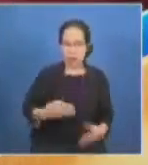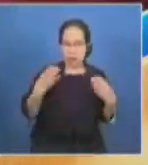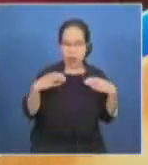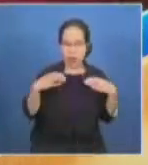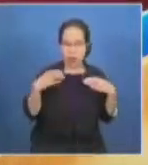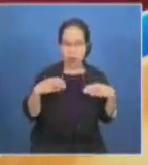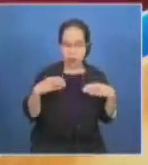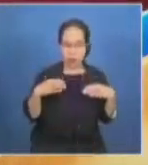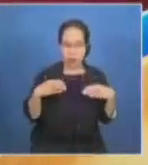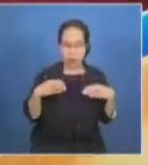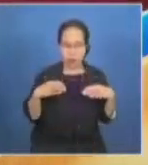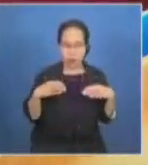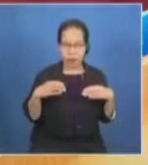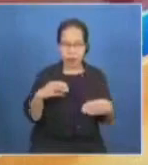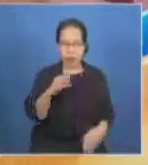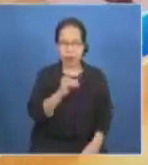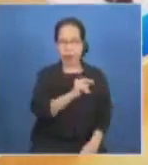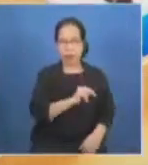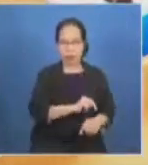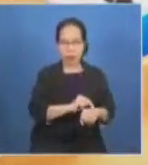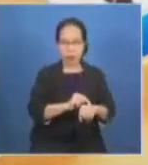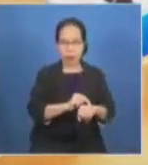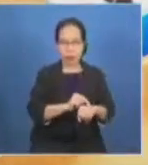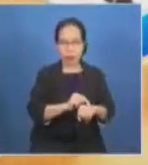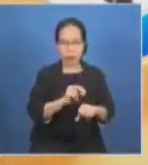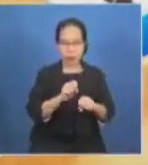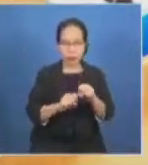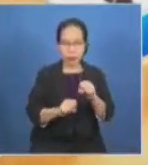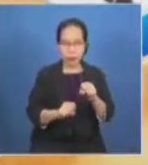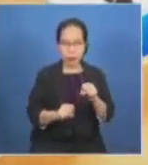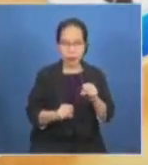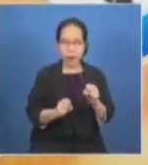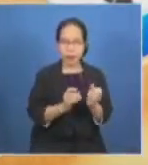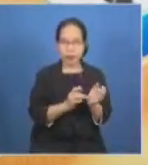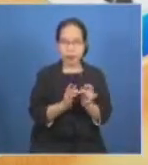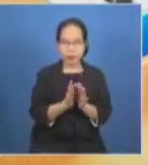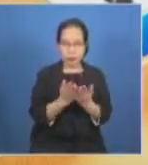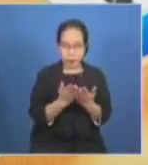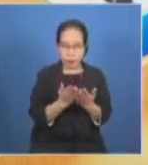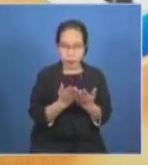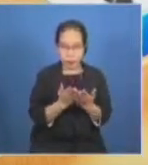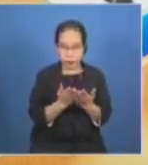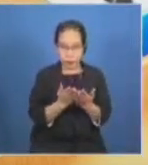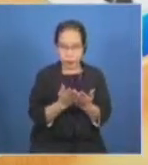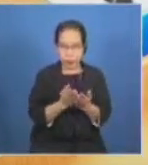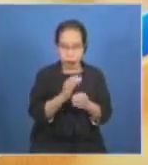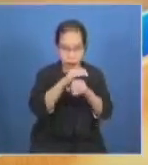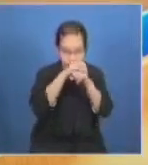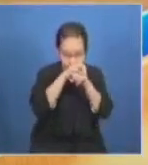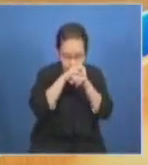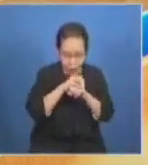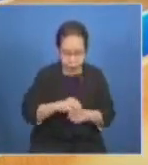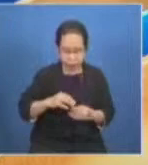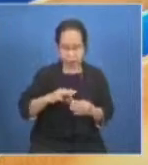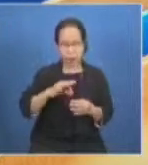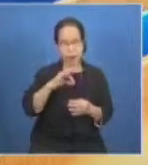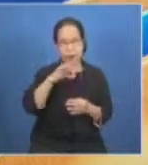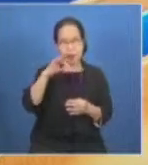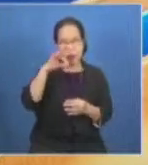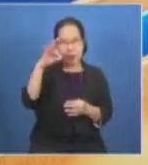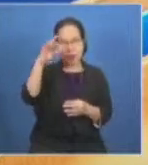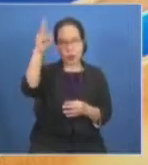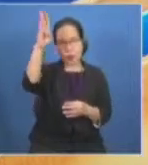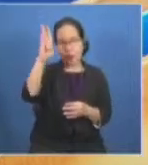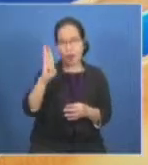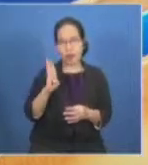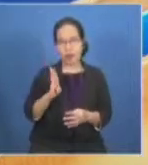food when he's hungry, clothes when he's naked. That is what the Bible calls spiritual